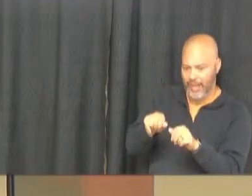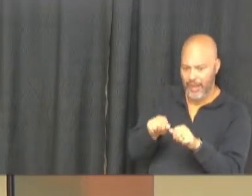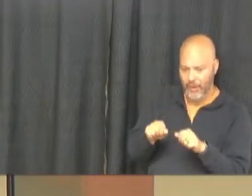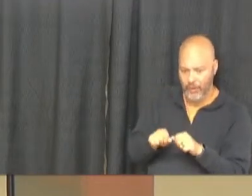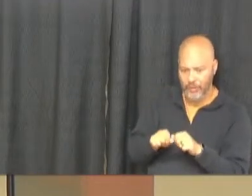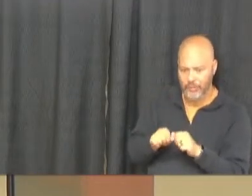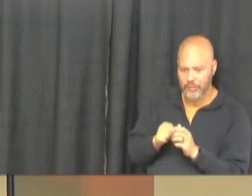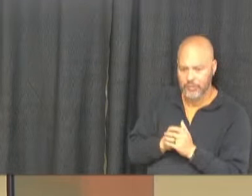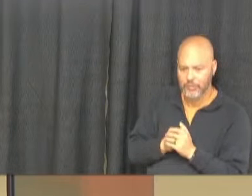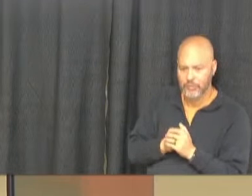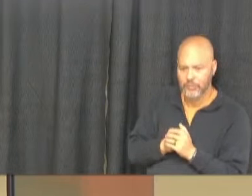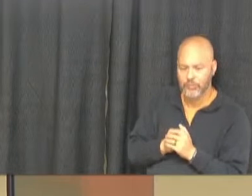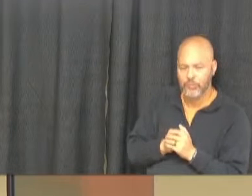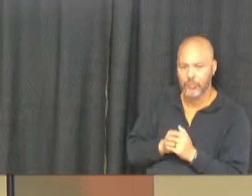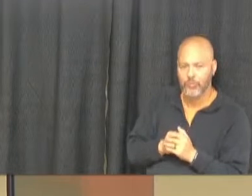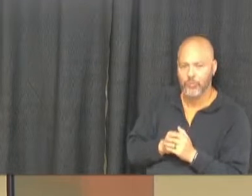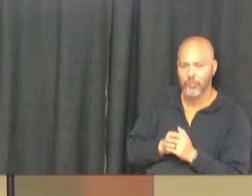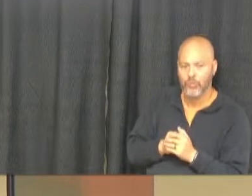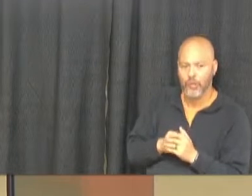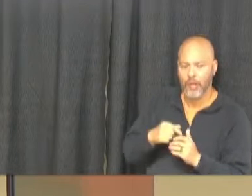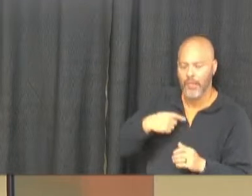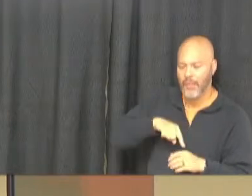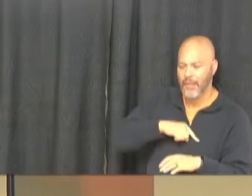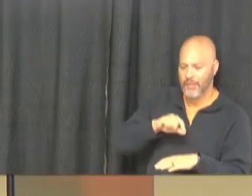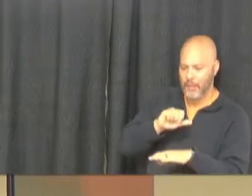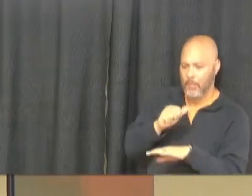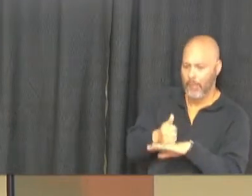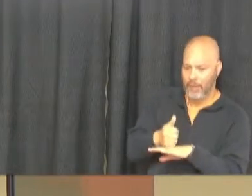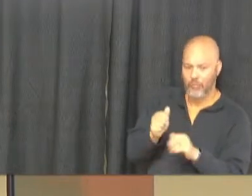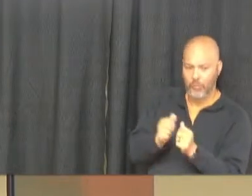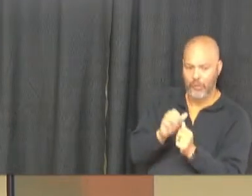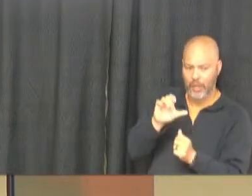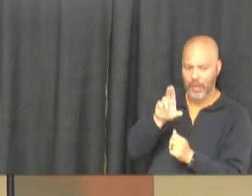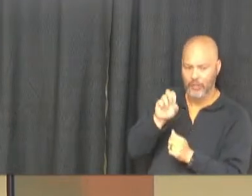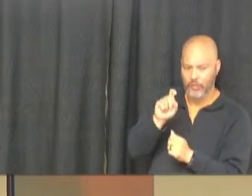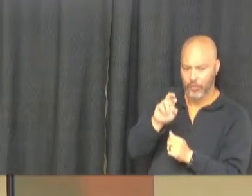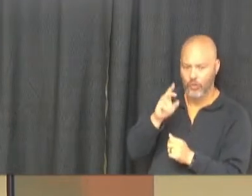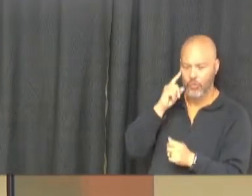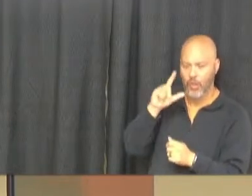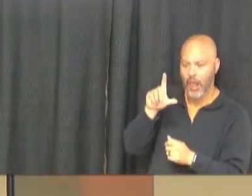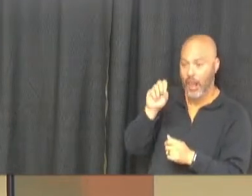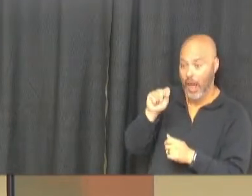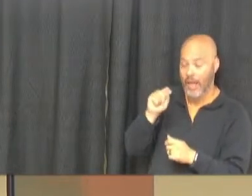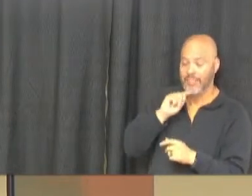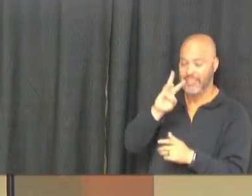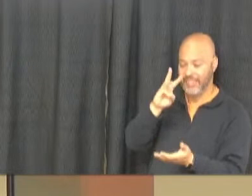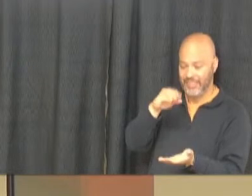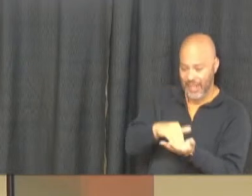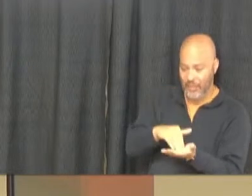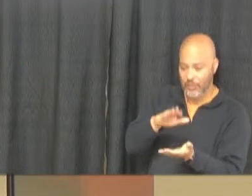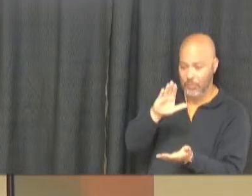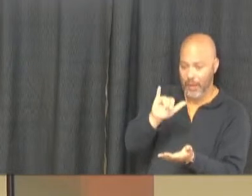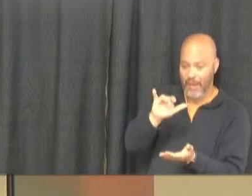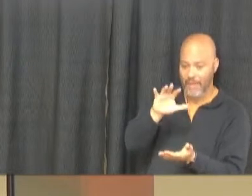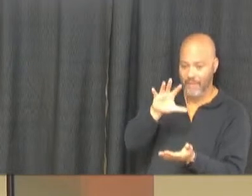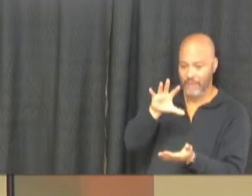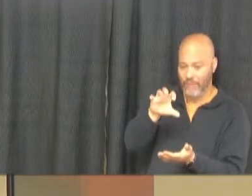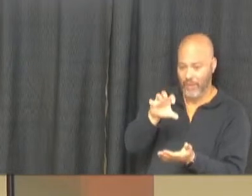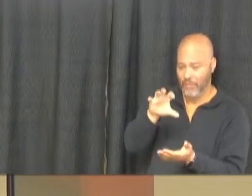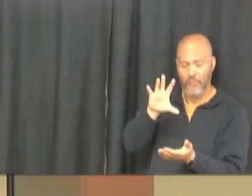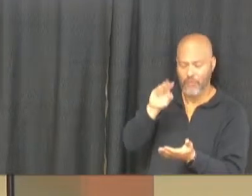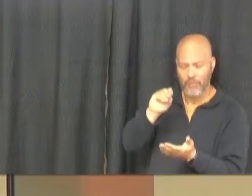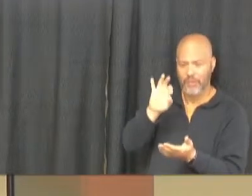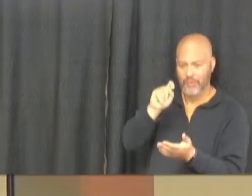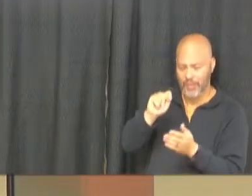area. We took, this is based off the cluster, so a clustered lot would be 6,000 by 50 feet wide, 6,000 square feet,